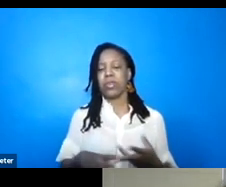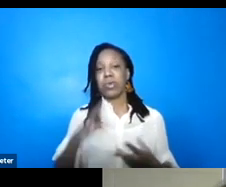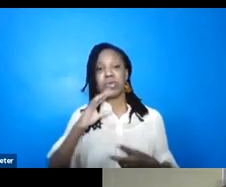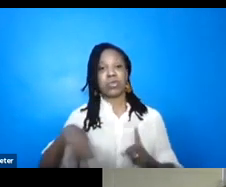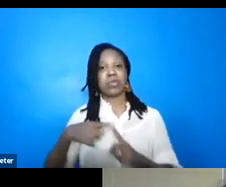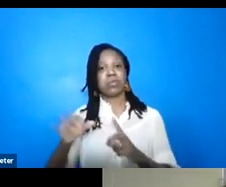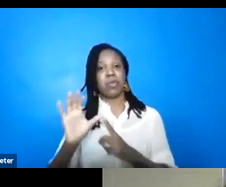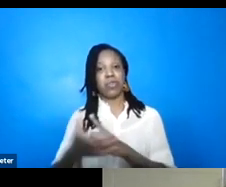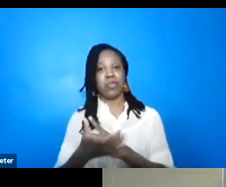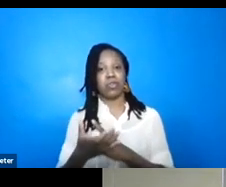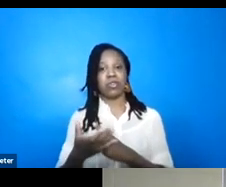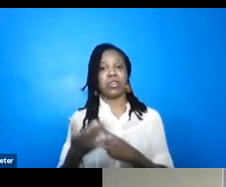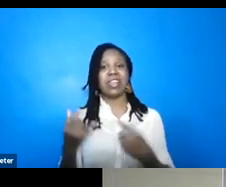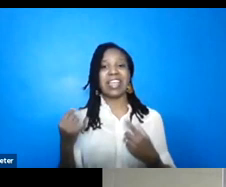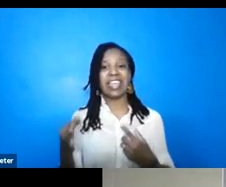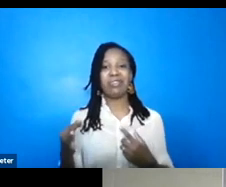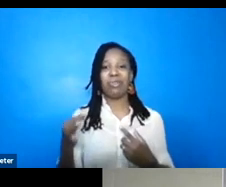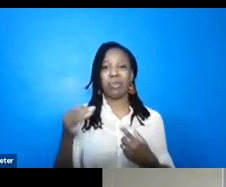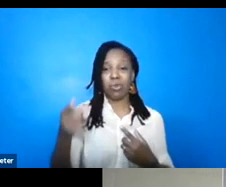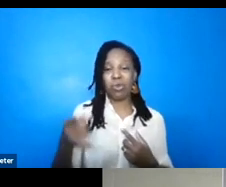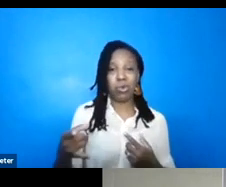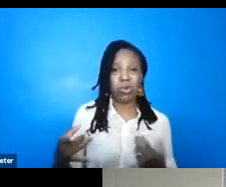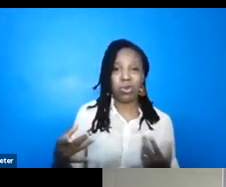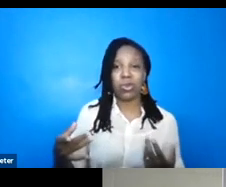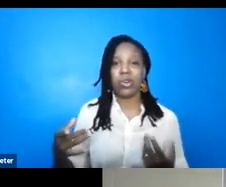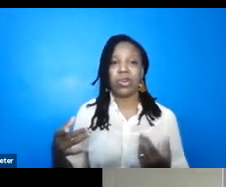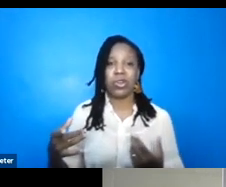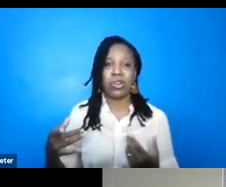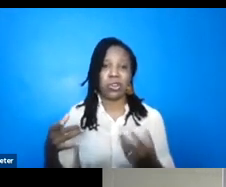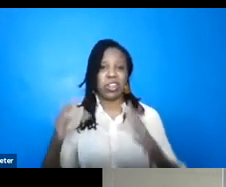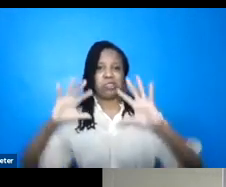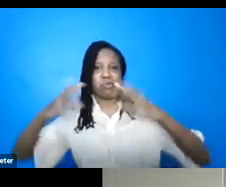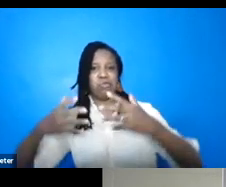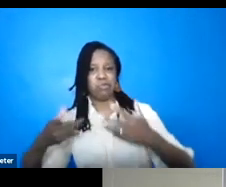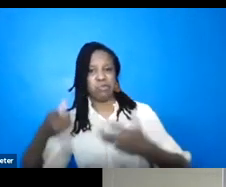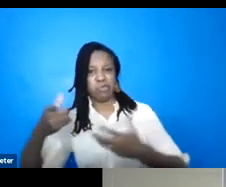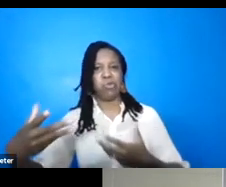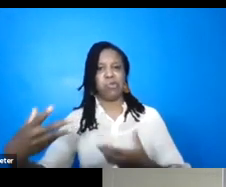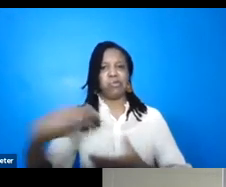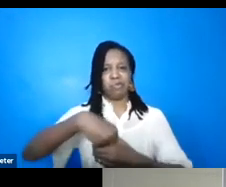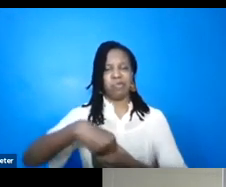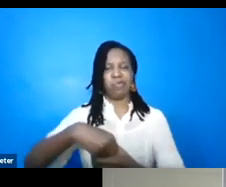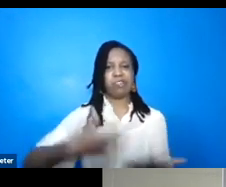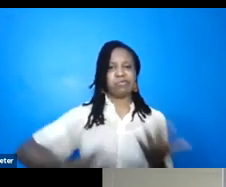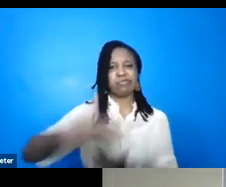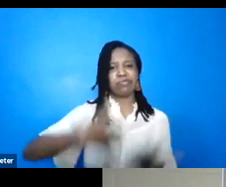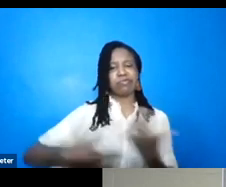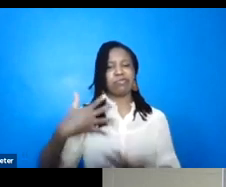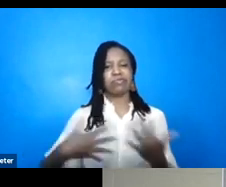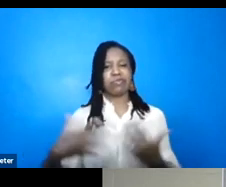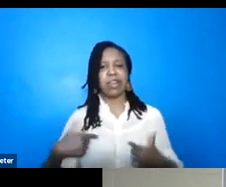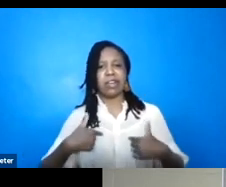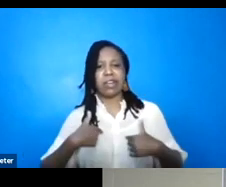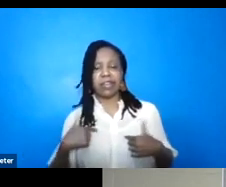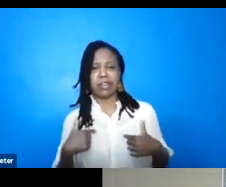willing to inflict the most pain and do the most craziest, most outrageous thing to prove that you are the man. And